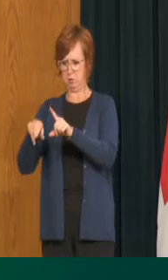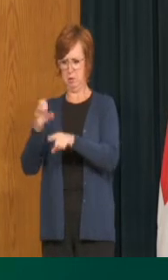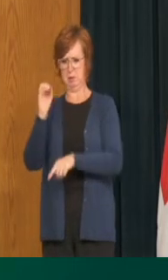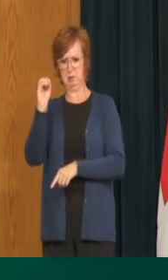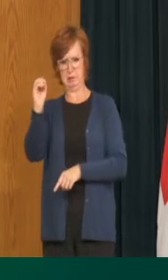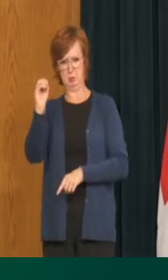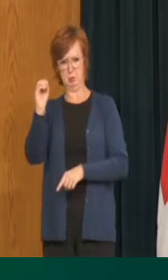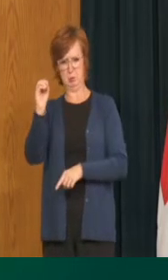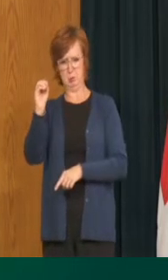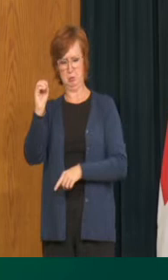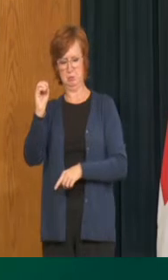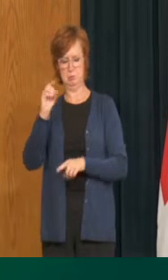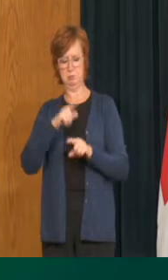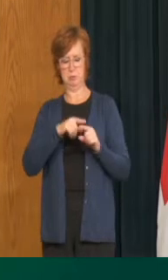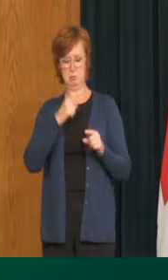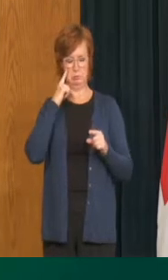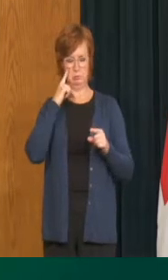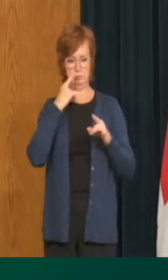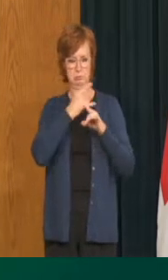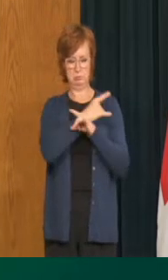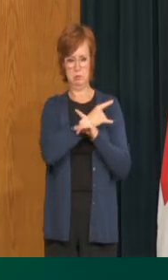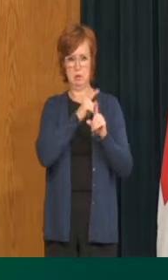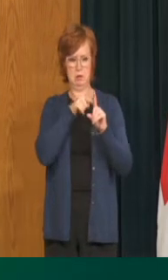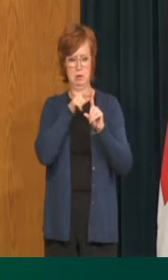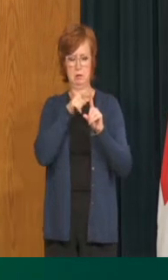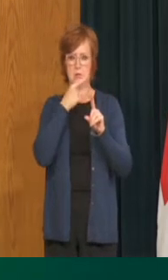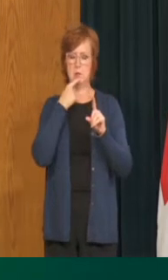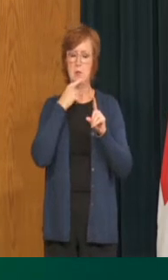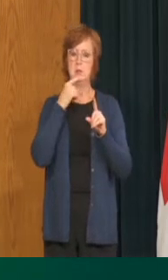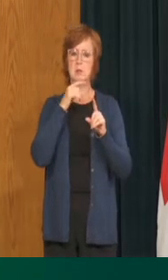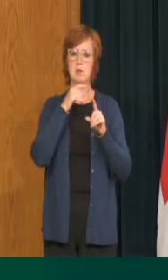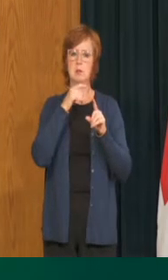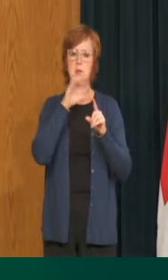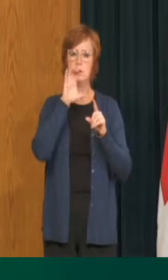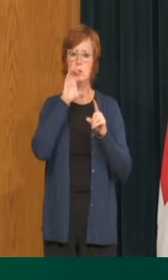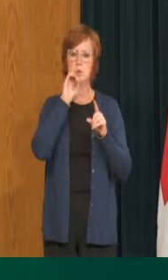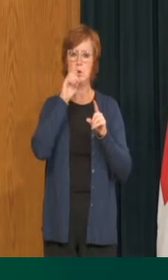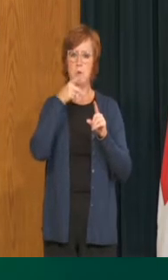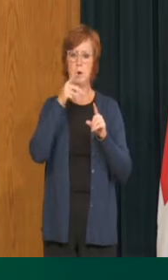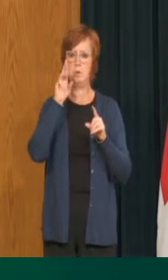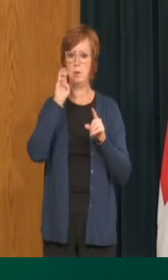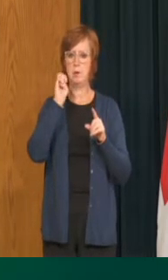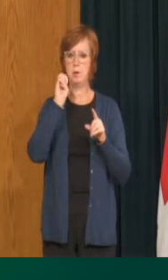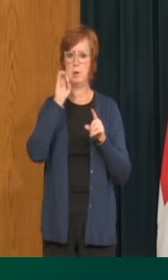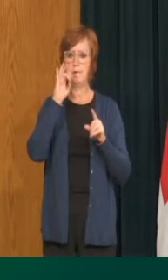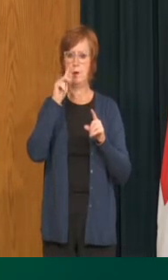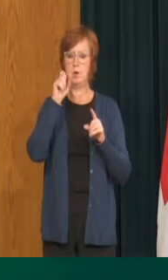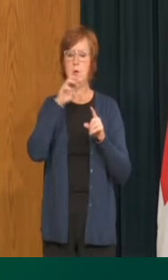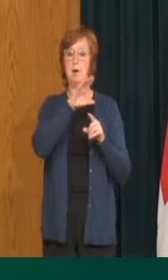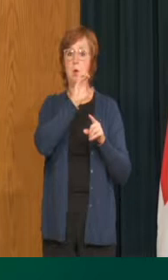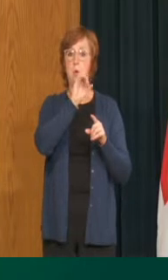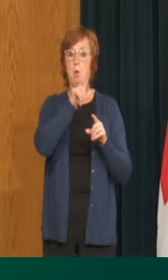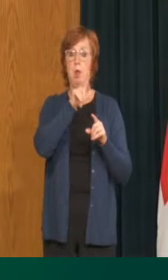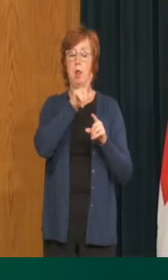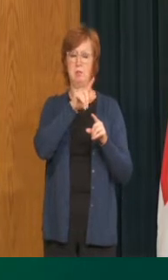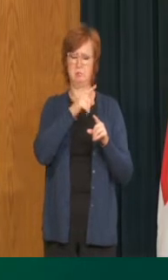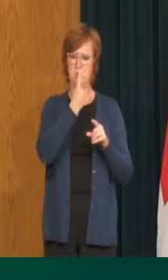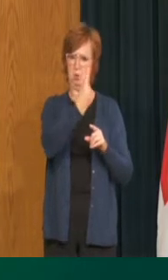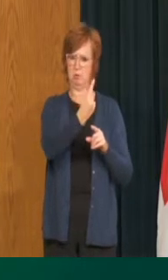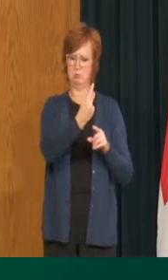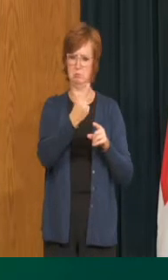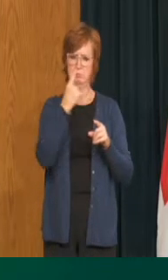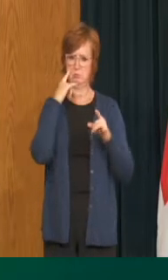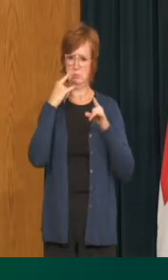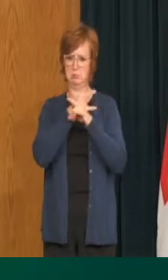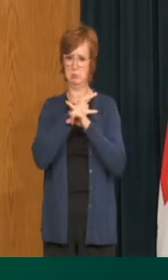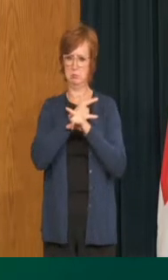from, which zone, and is it a concern that there is a case at the refinery? So we